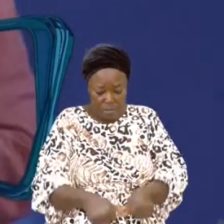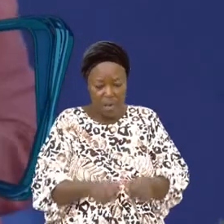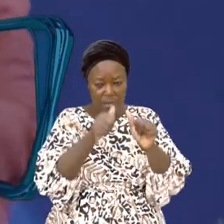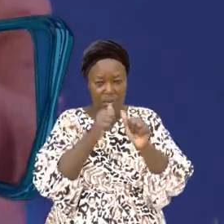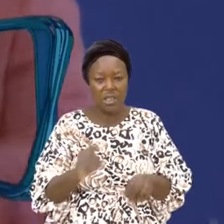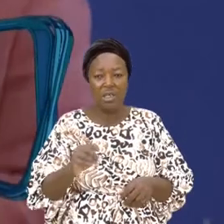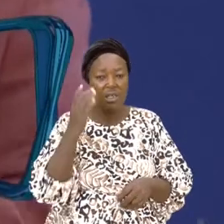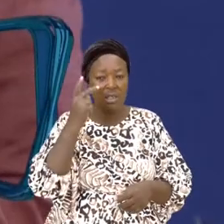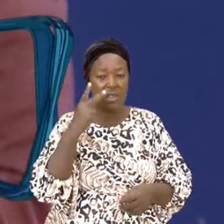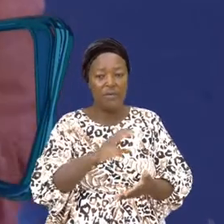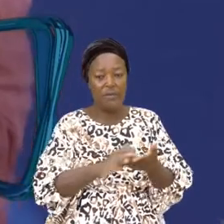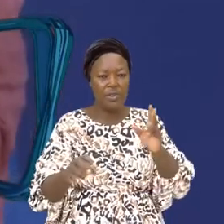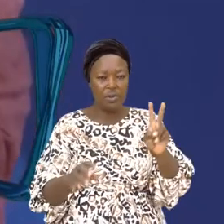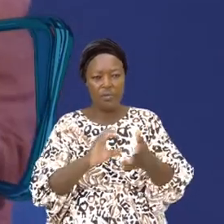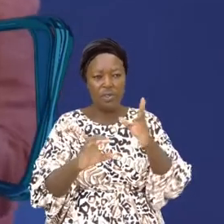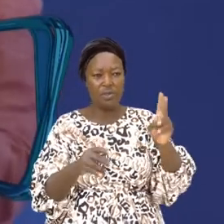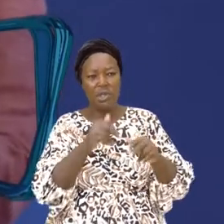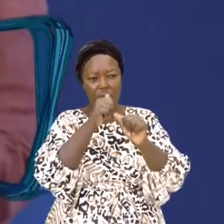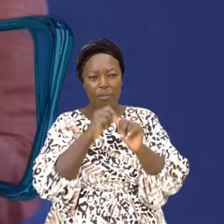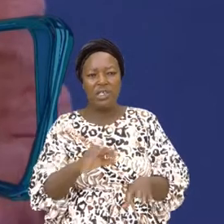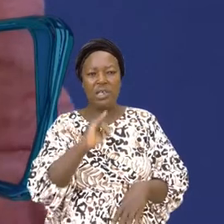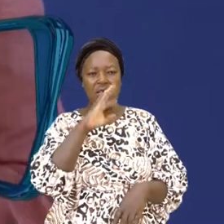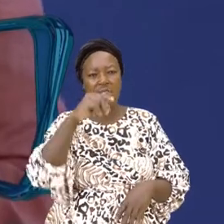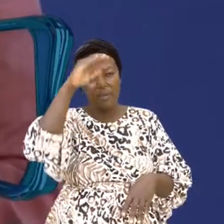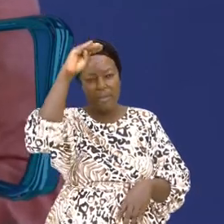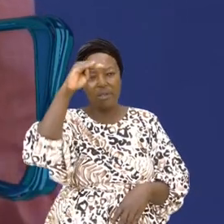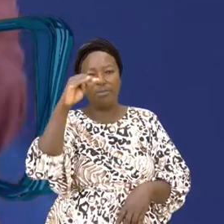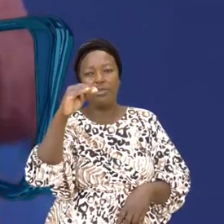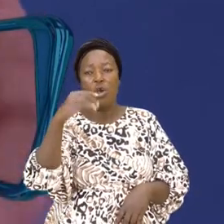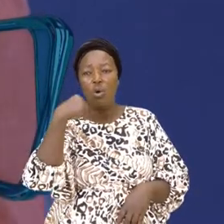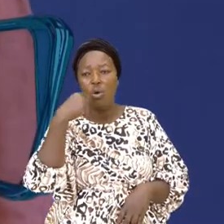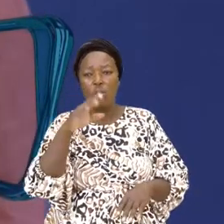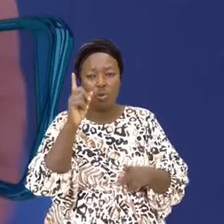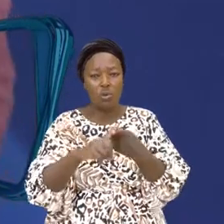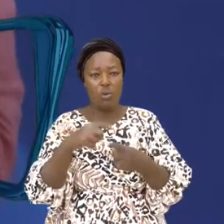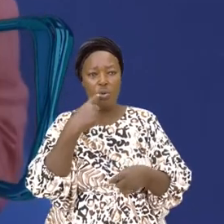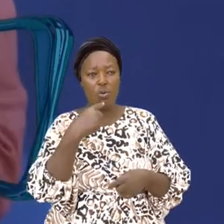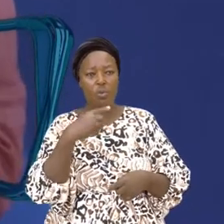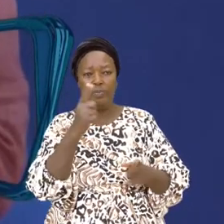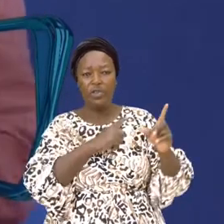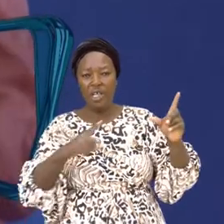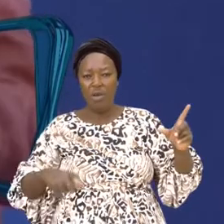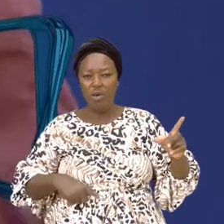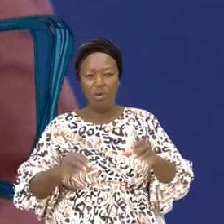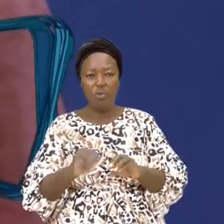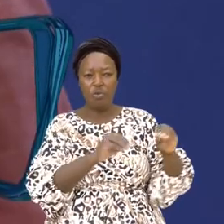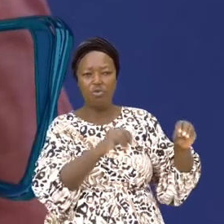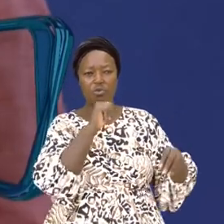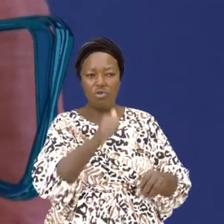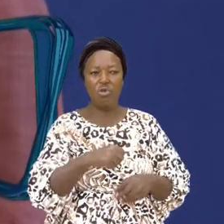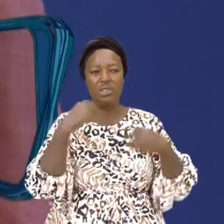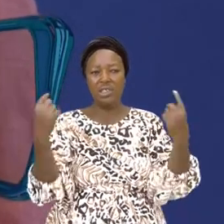verse 2. In verse 2, it says, blessed is the man unto whom the Lord imputeth